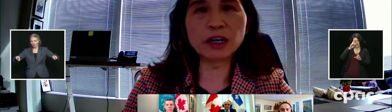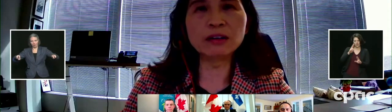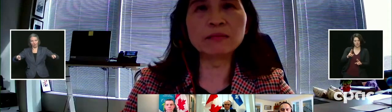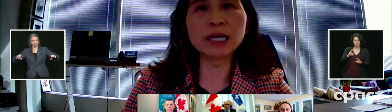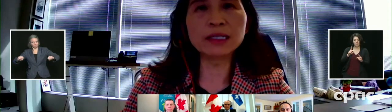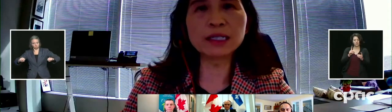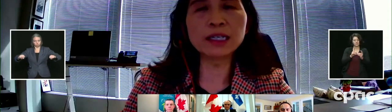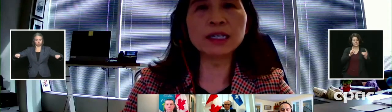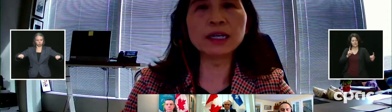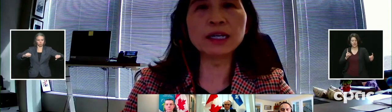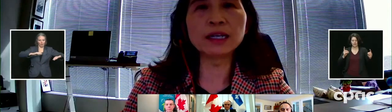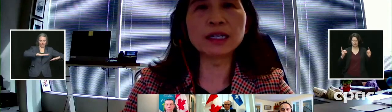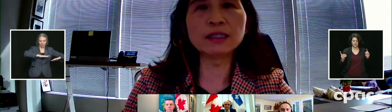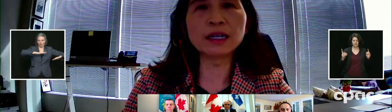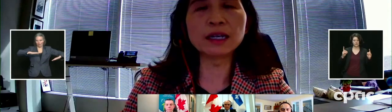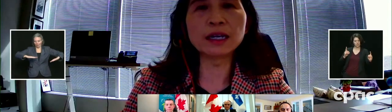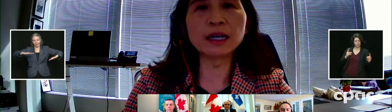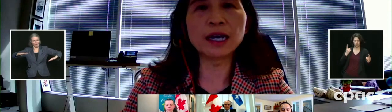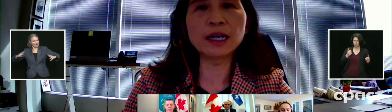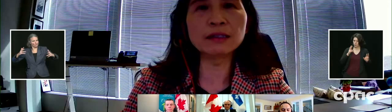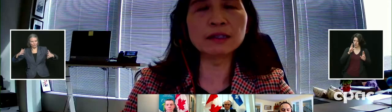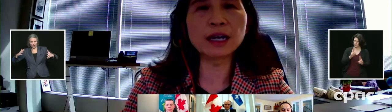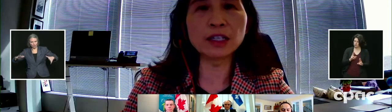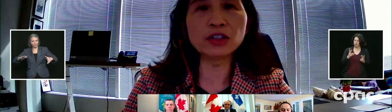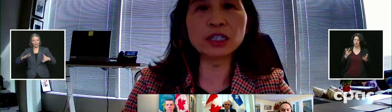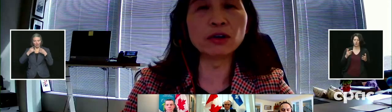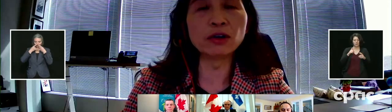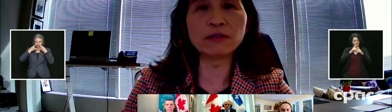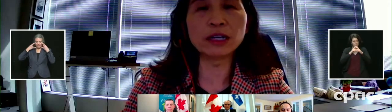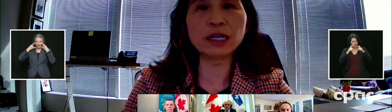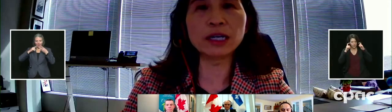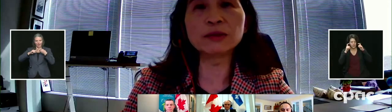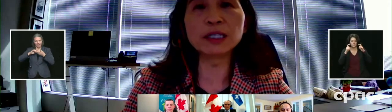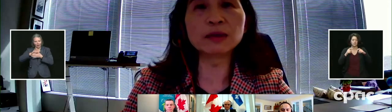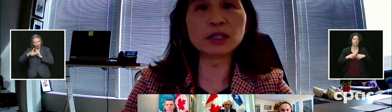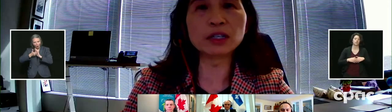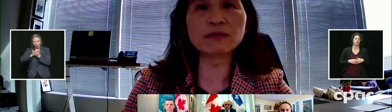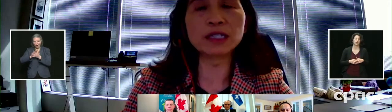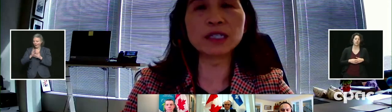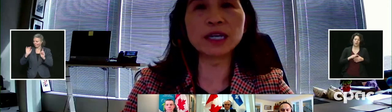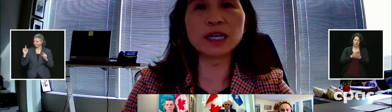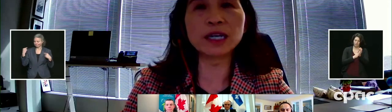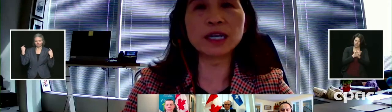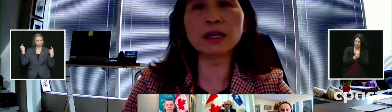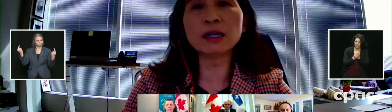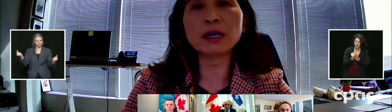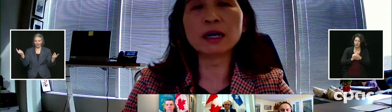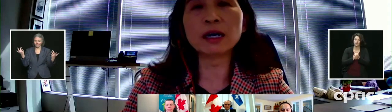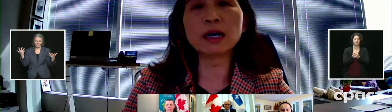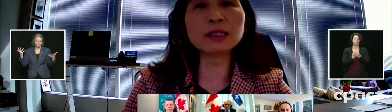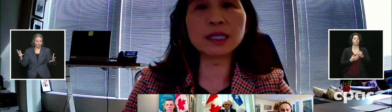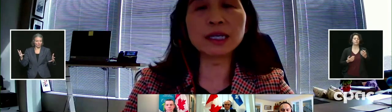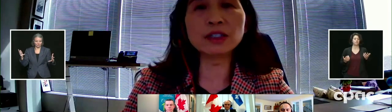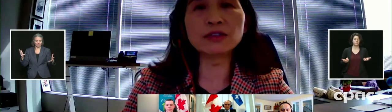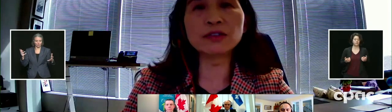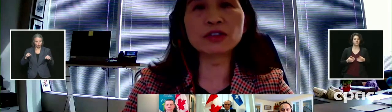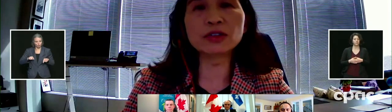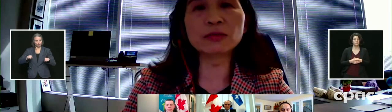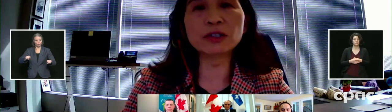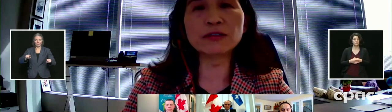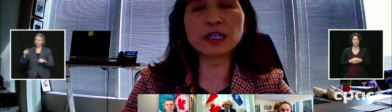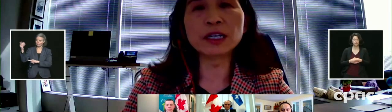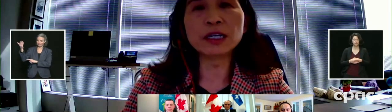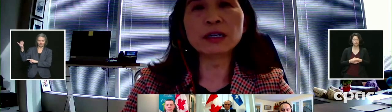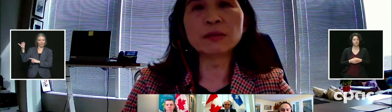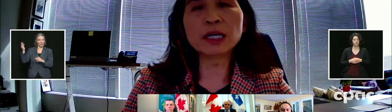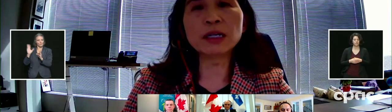apart, masking and hand hygiene. All of that has been observed in our on-stage virtual